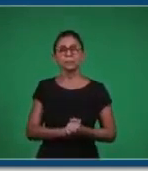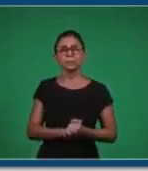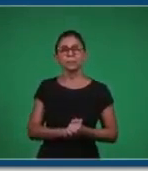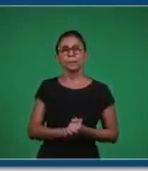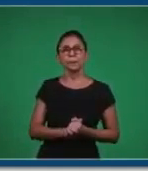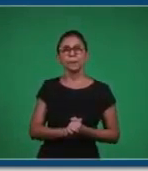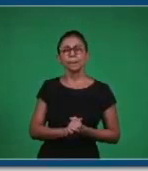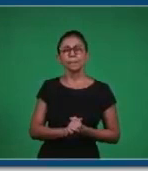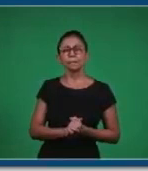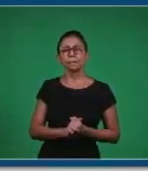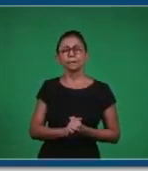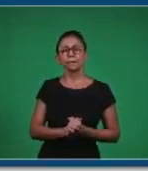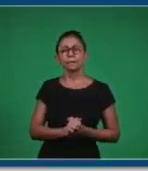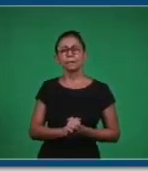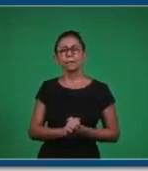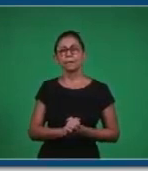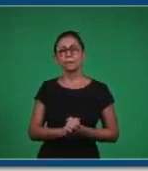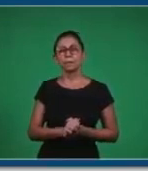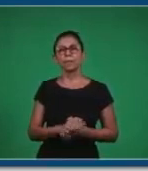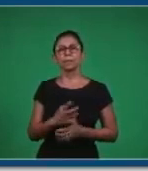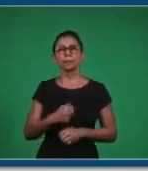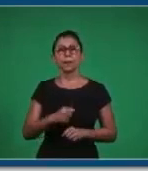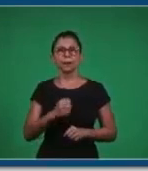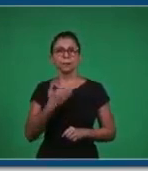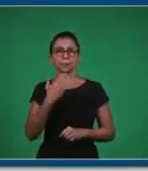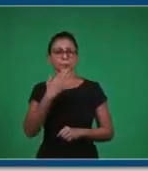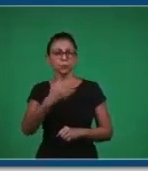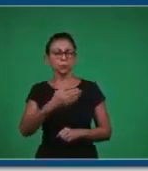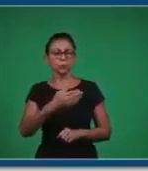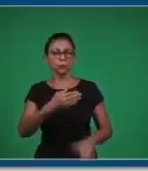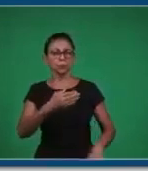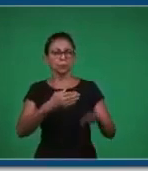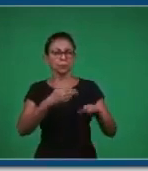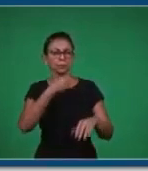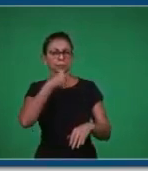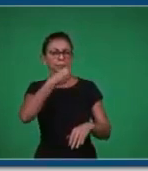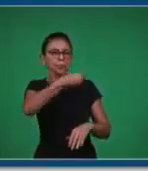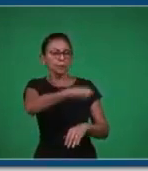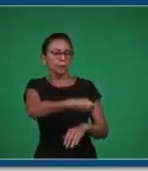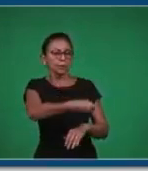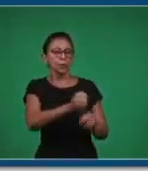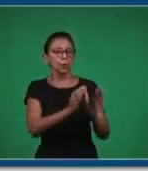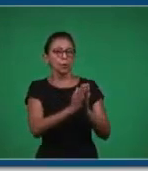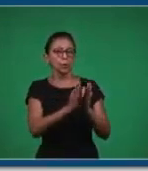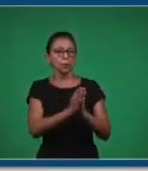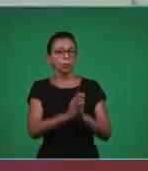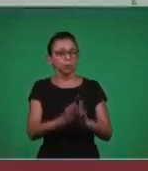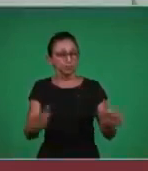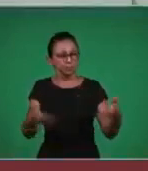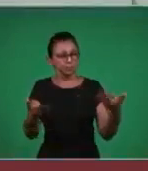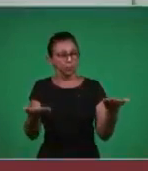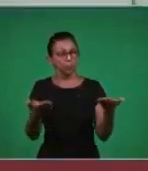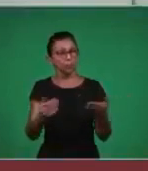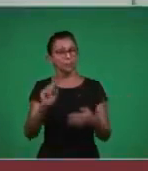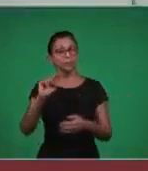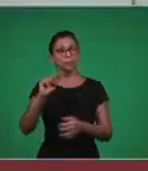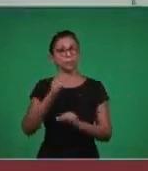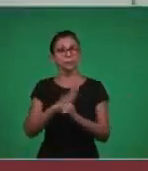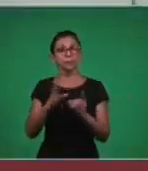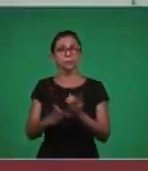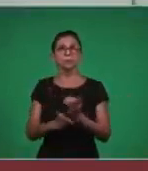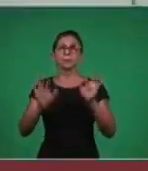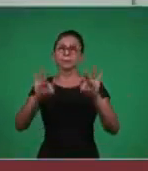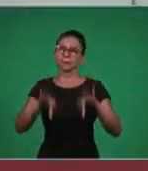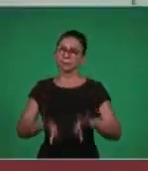up. It is on the Sunday school that you will learn the word, and then after the service, an assistance to the visitors